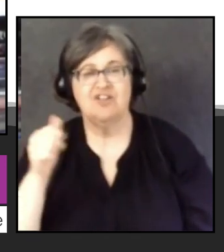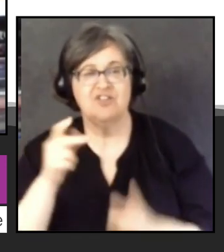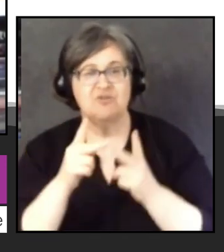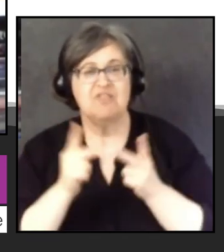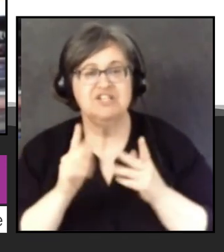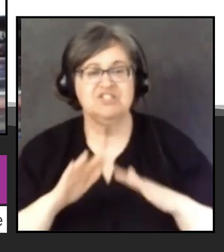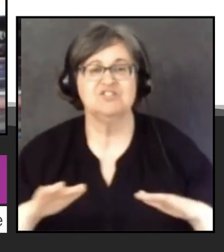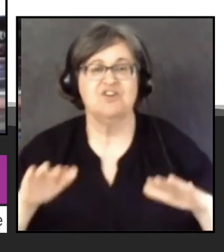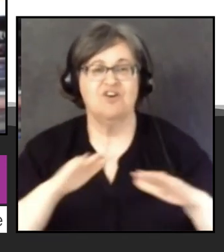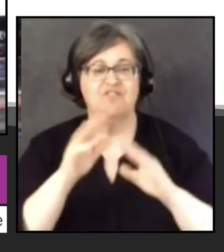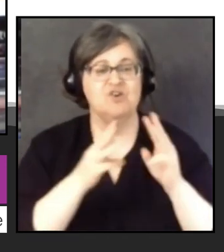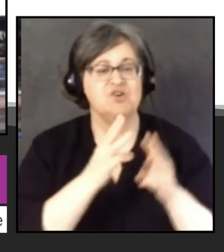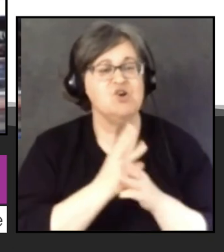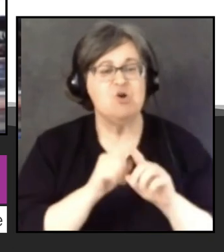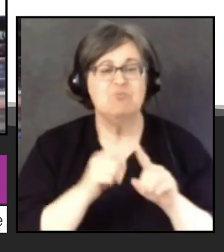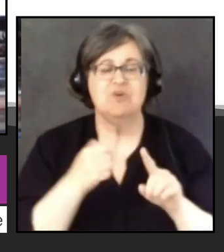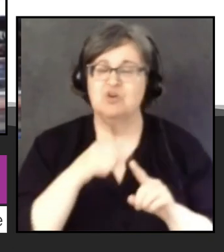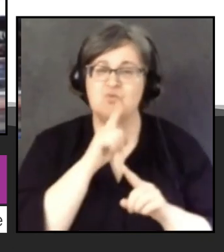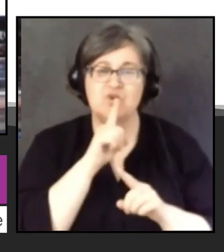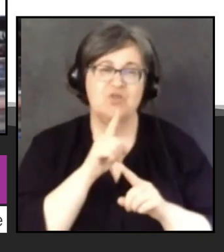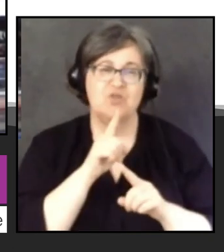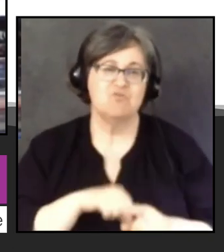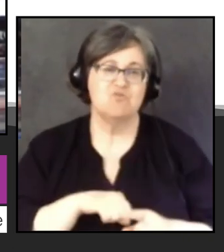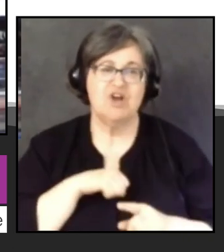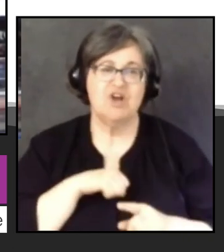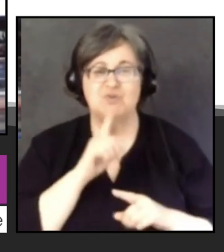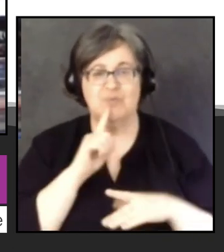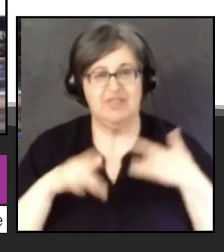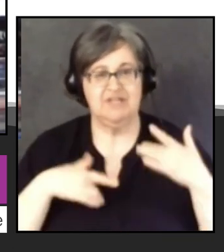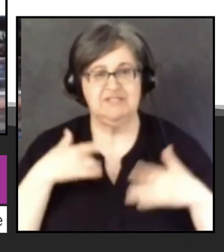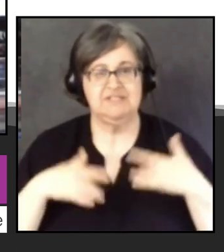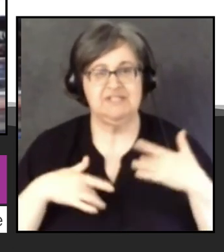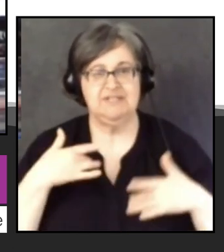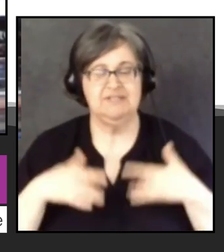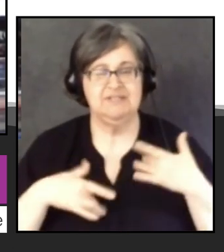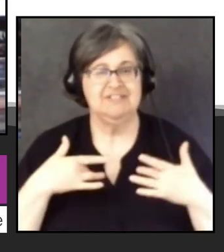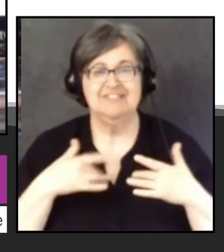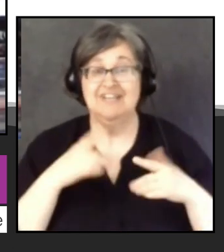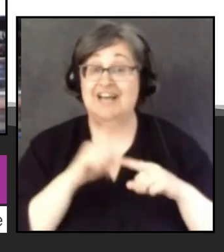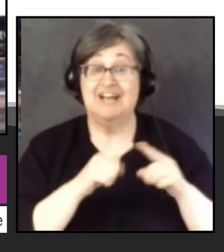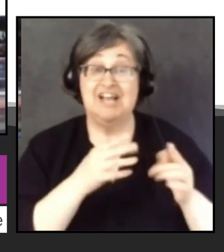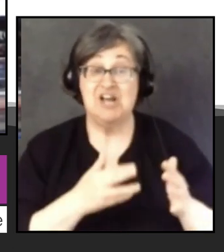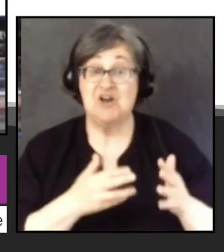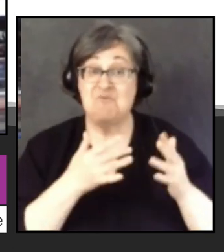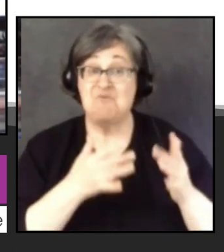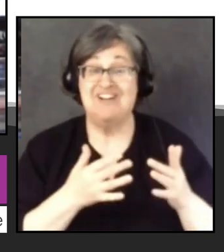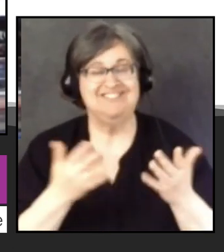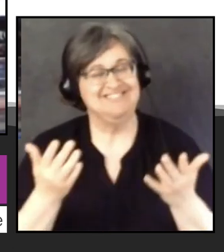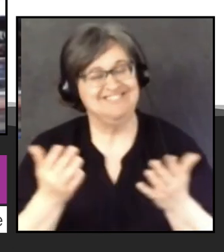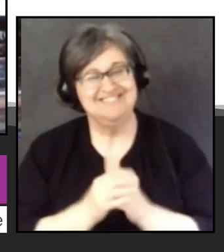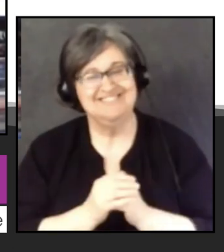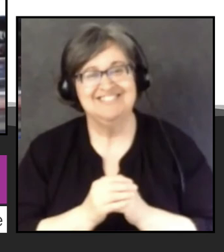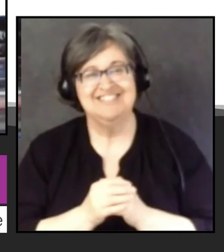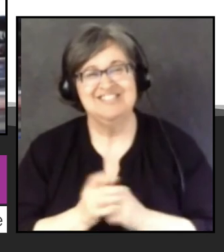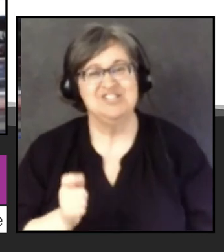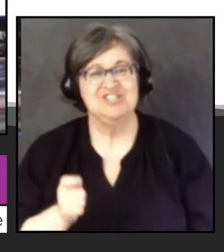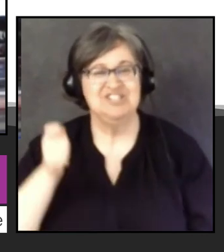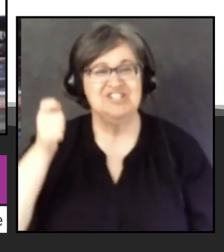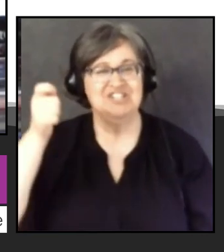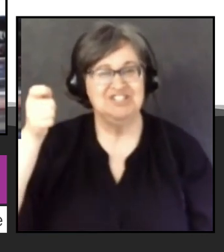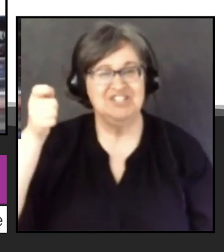world. But we are so proud, so excited, and can't wait for what's next. So just here's a toast